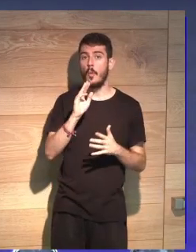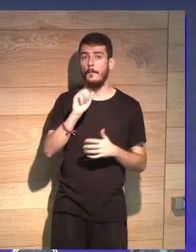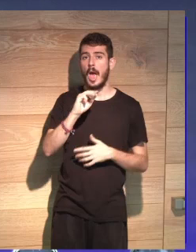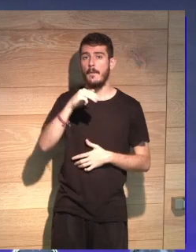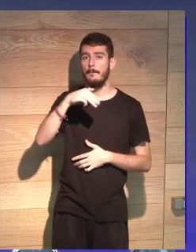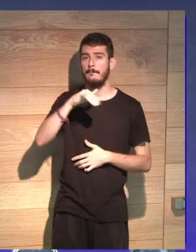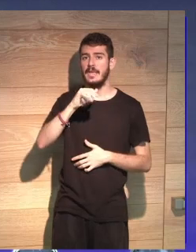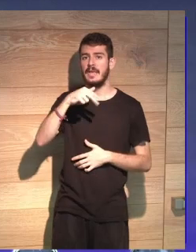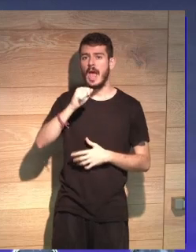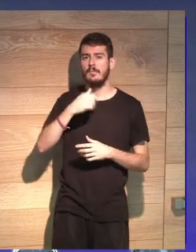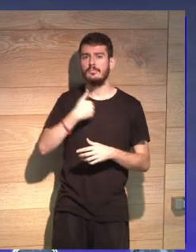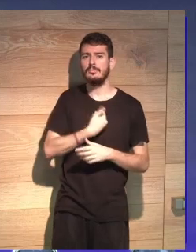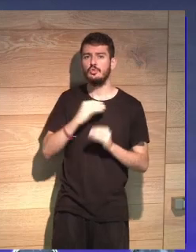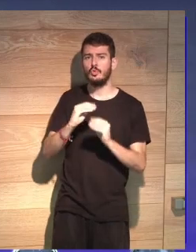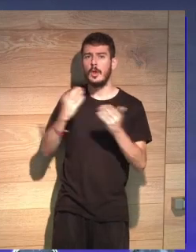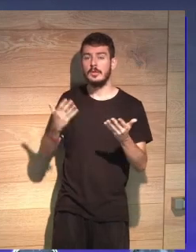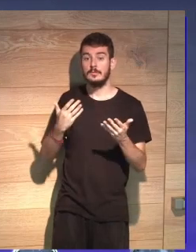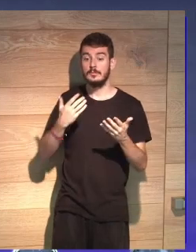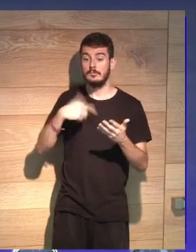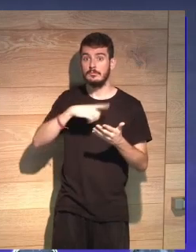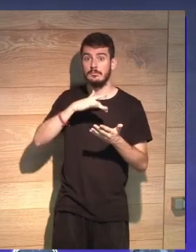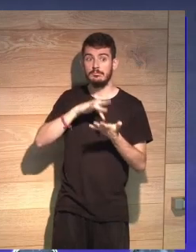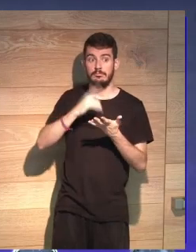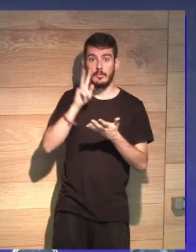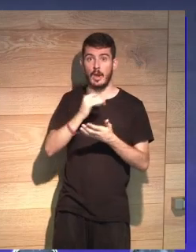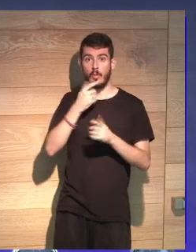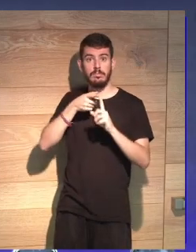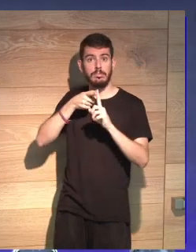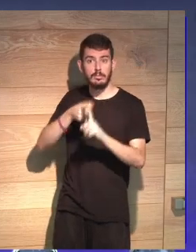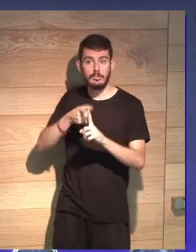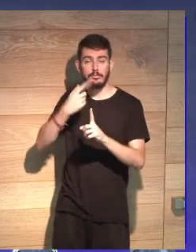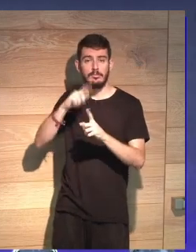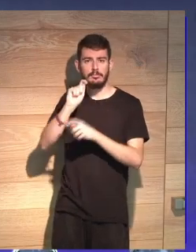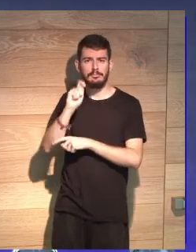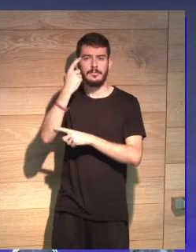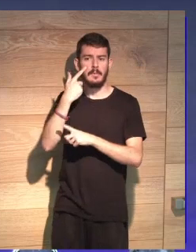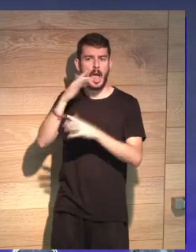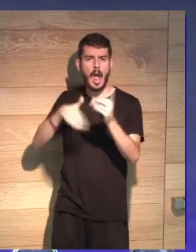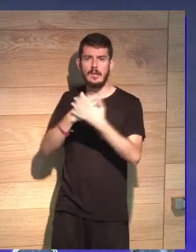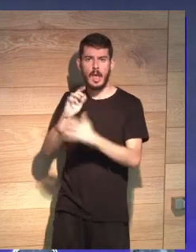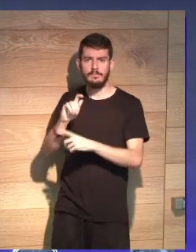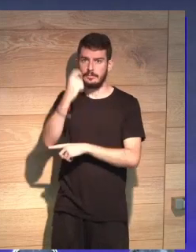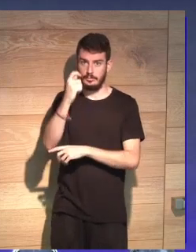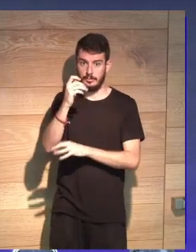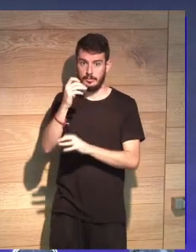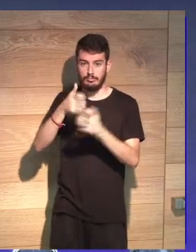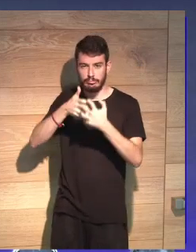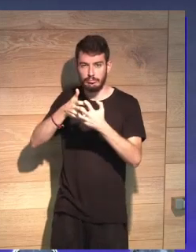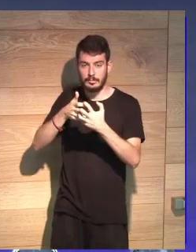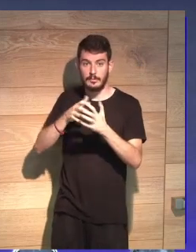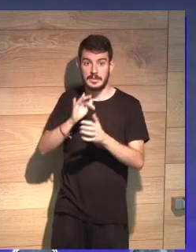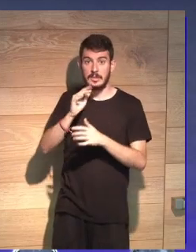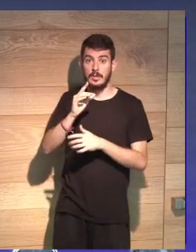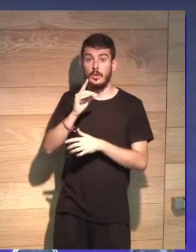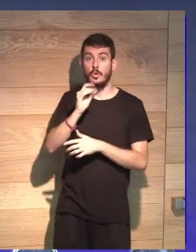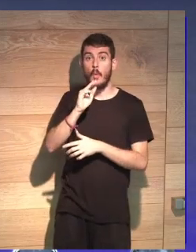part. So dopamine has a role to make us see a goal and try to